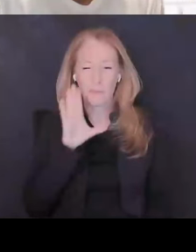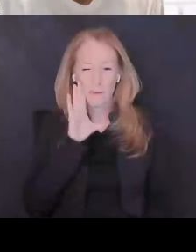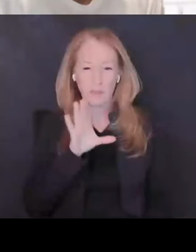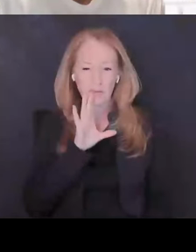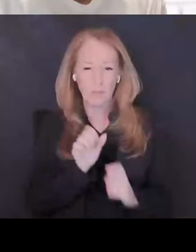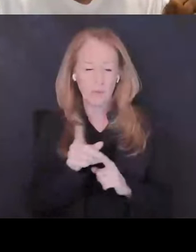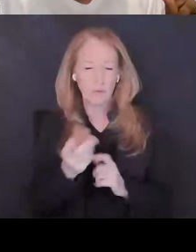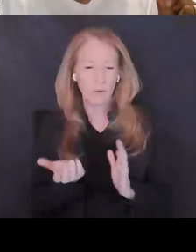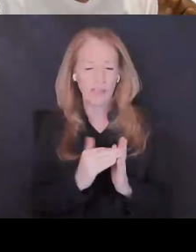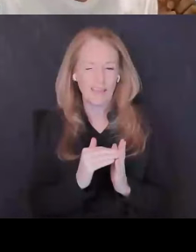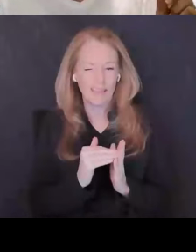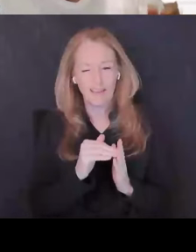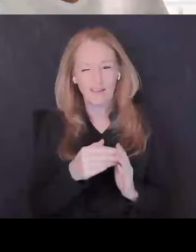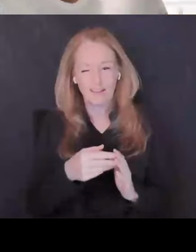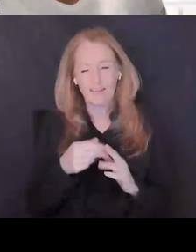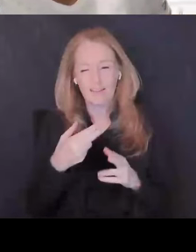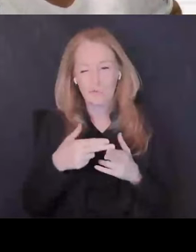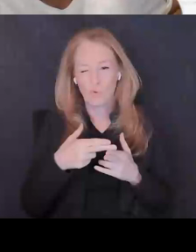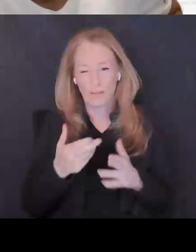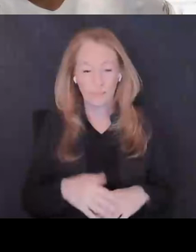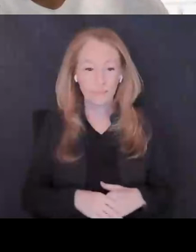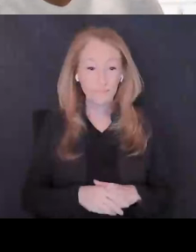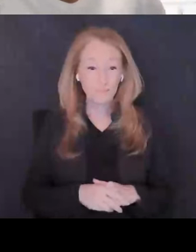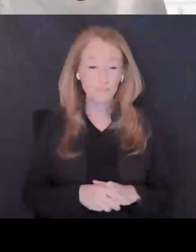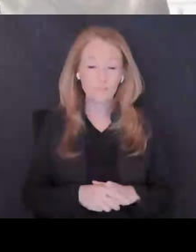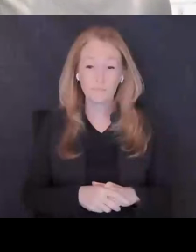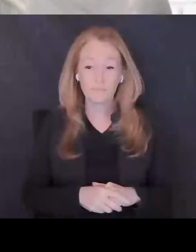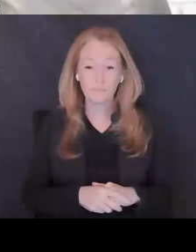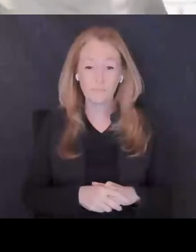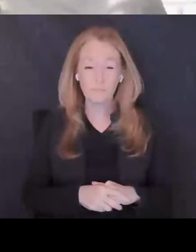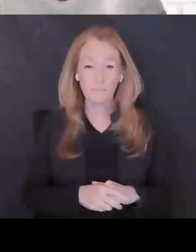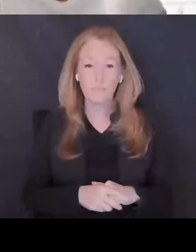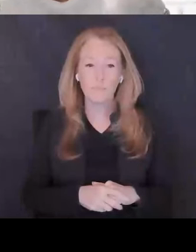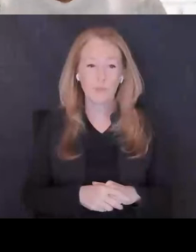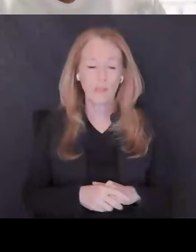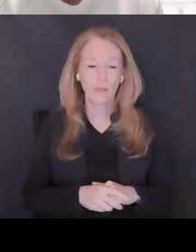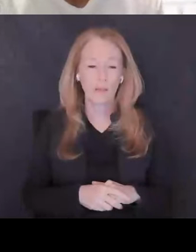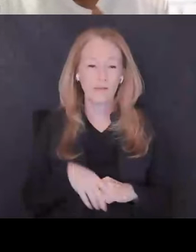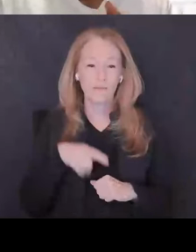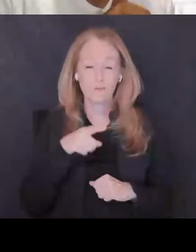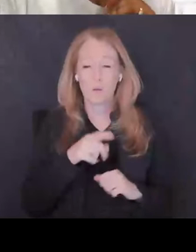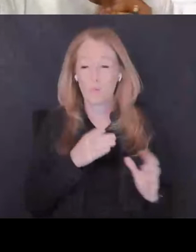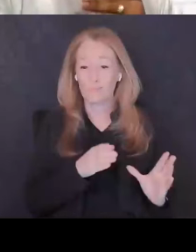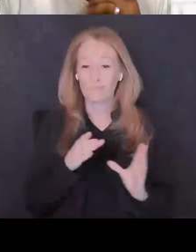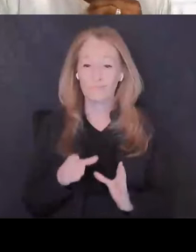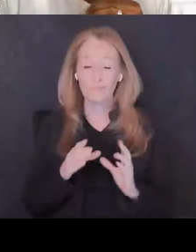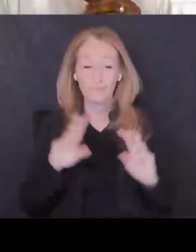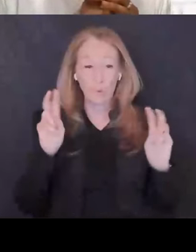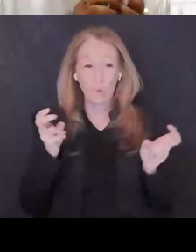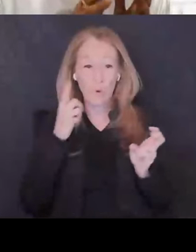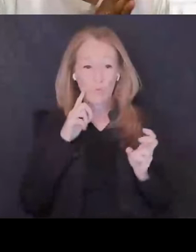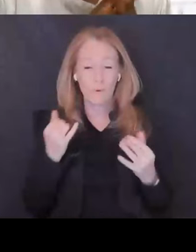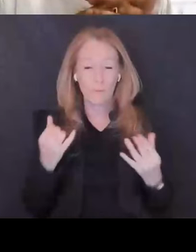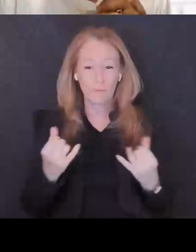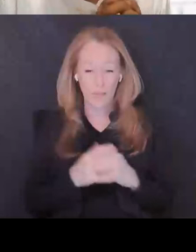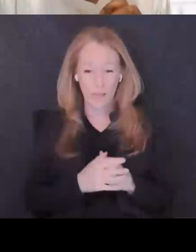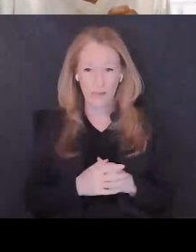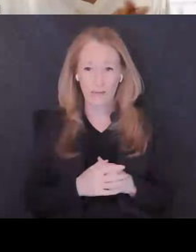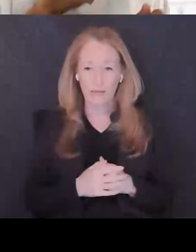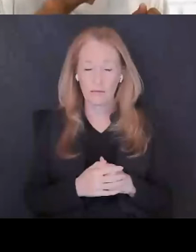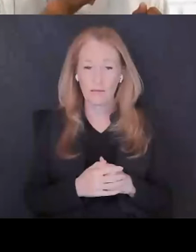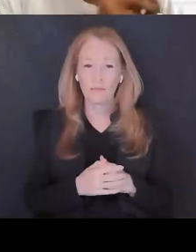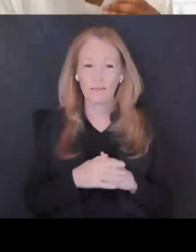okay? Now, I want to move next to a quote for today. And the quote